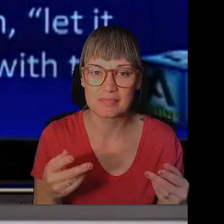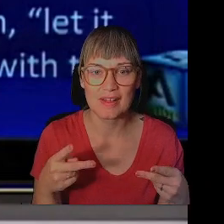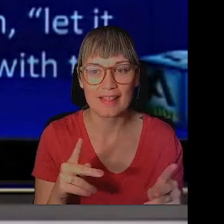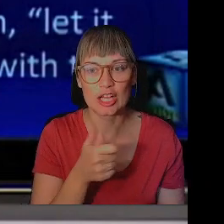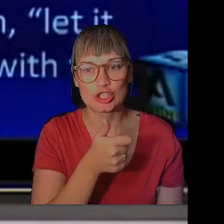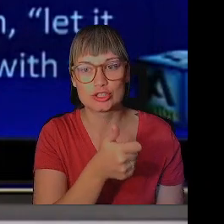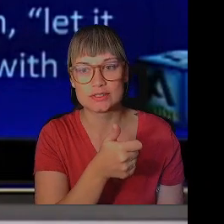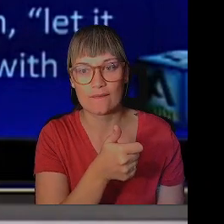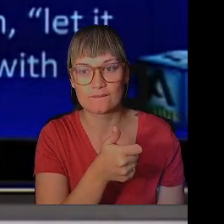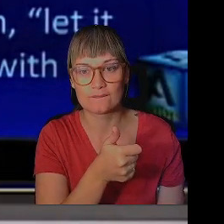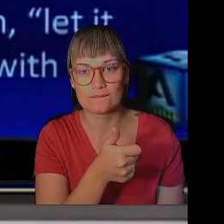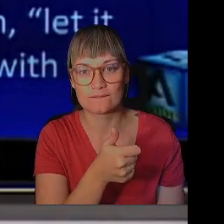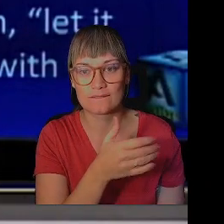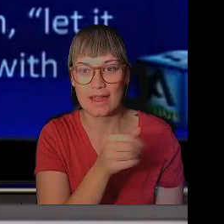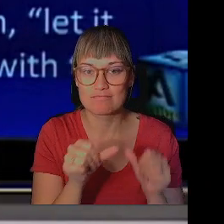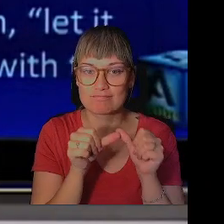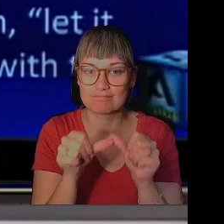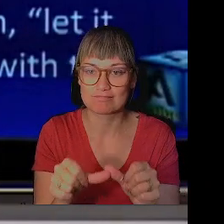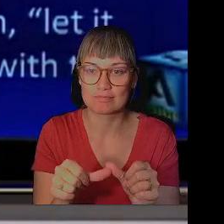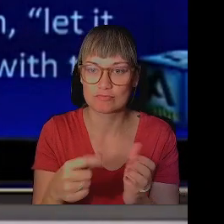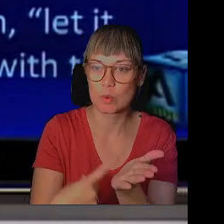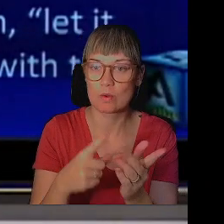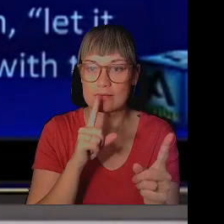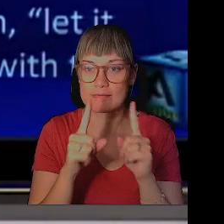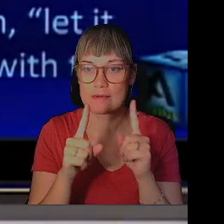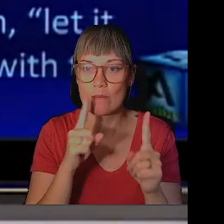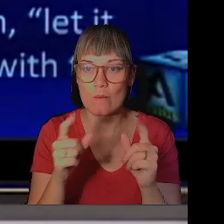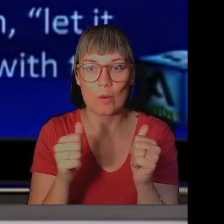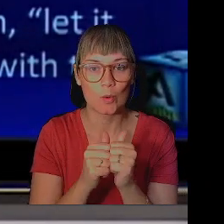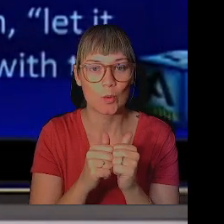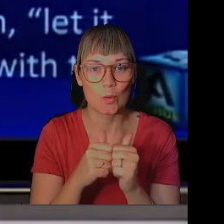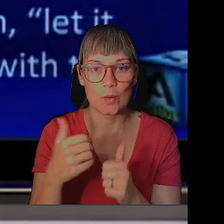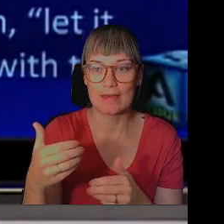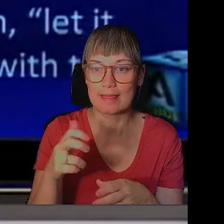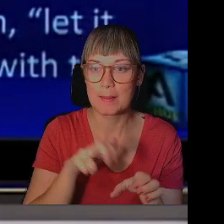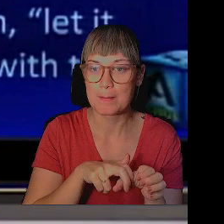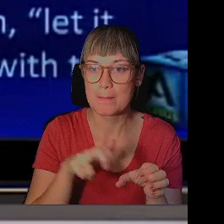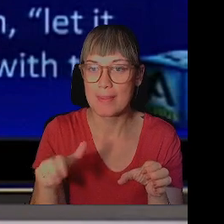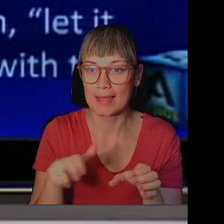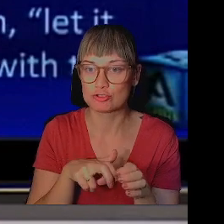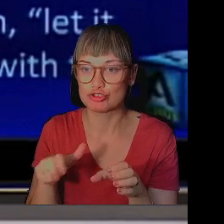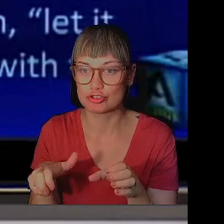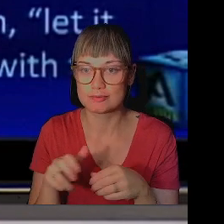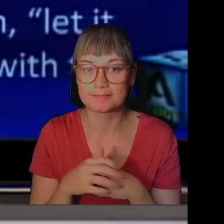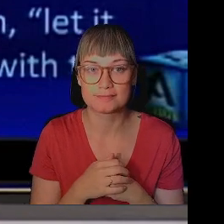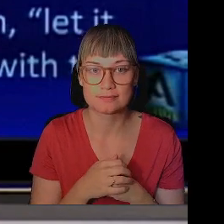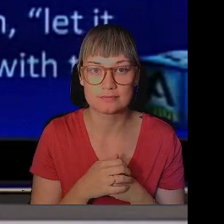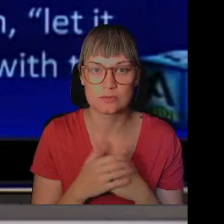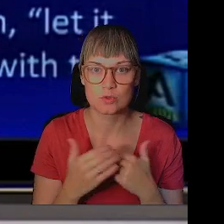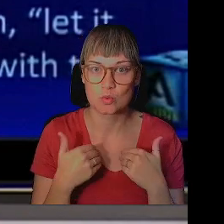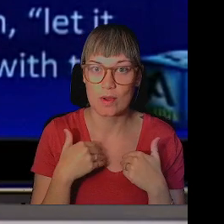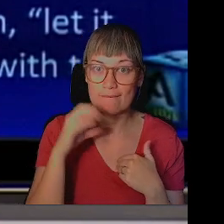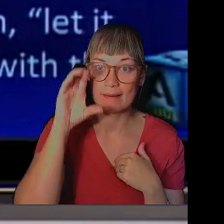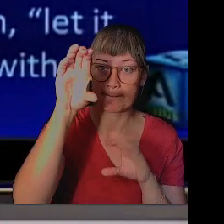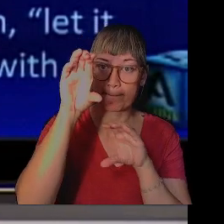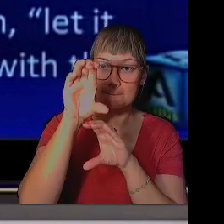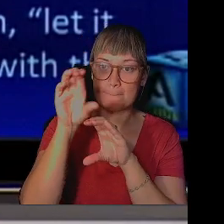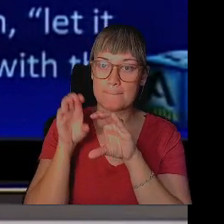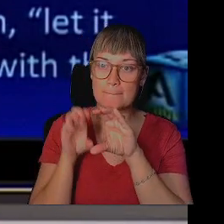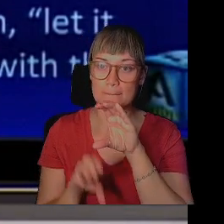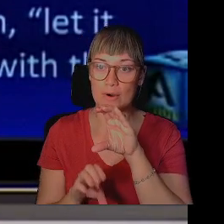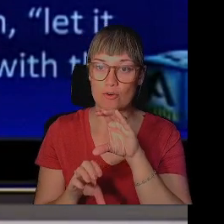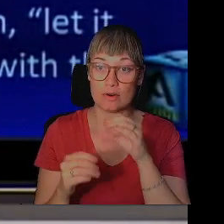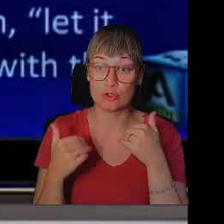And resumed his talk with the passengers. So we have paragraphing here. And do we have speaker